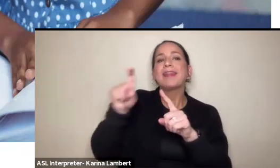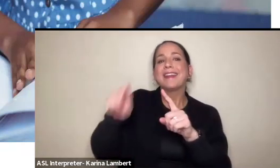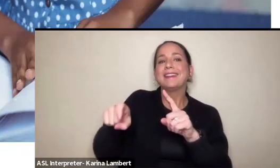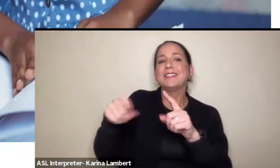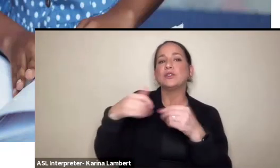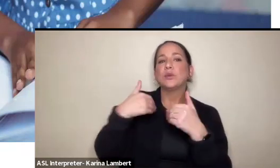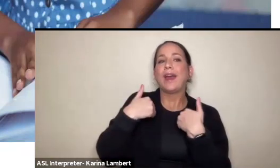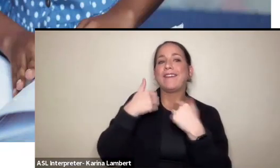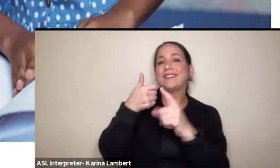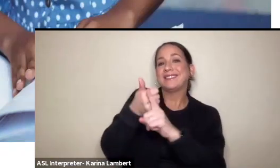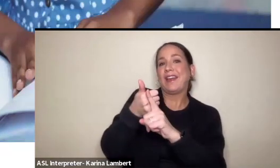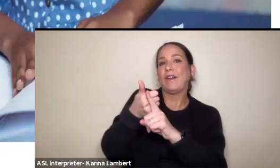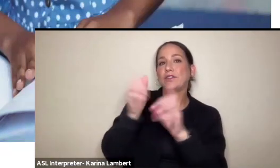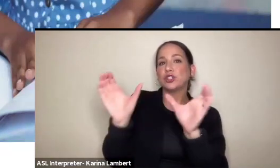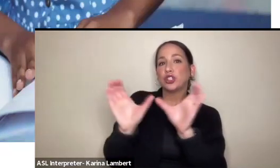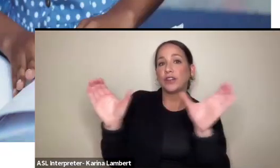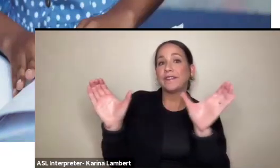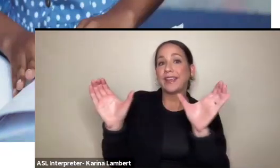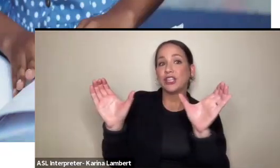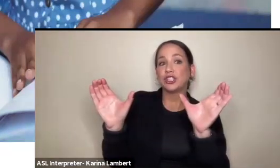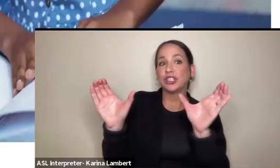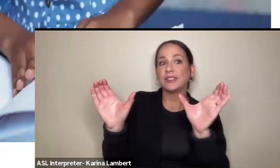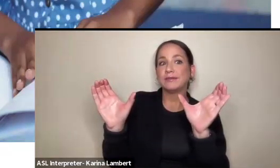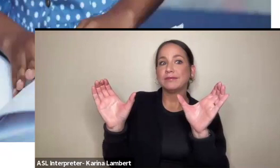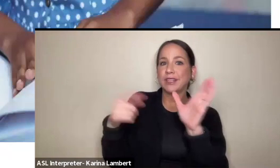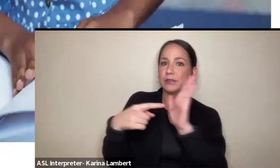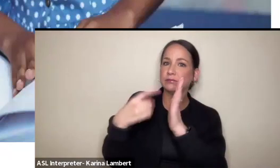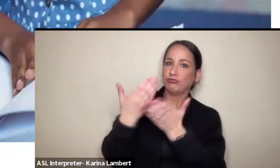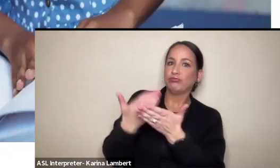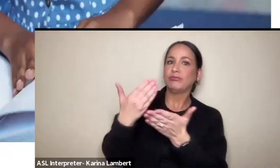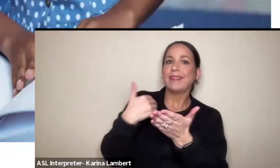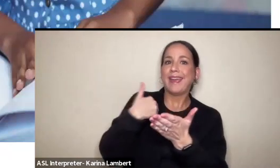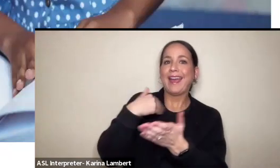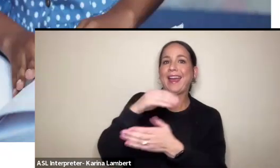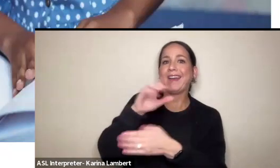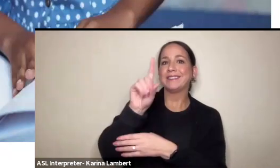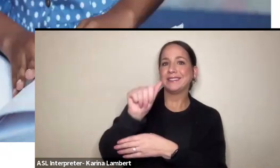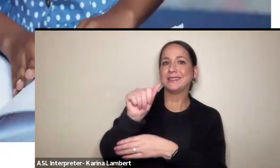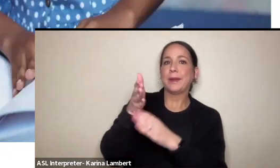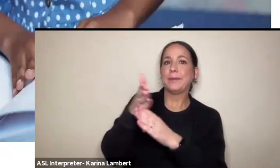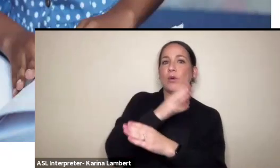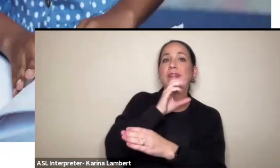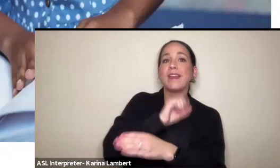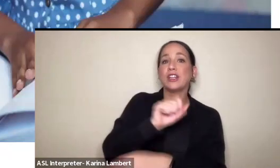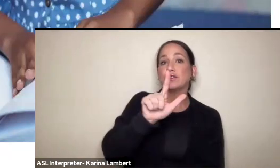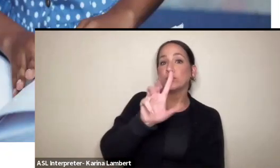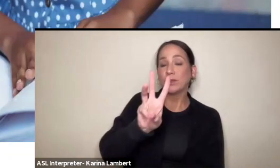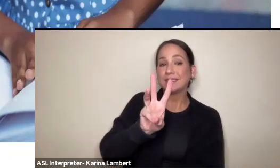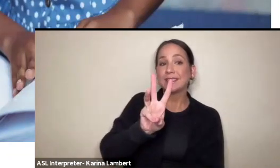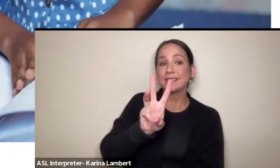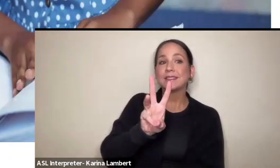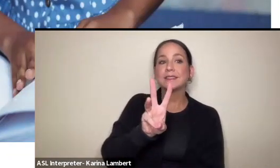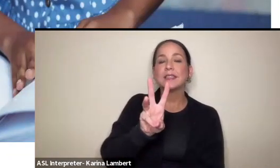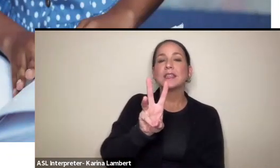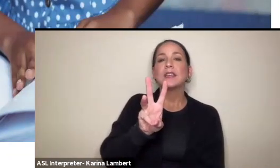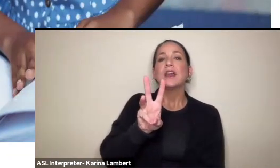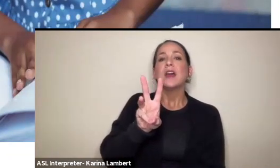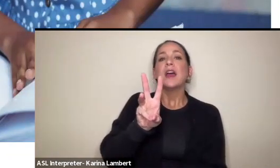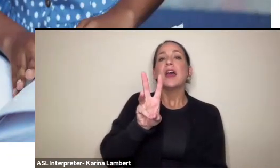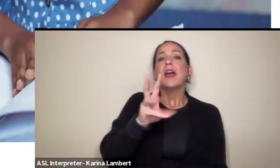self-certification from you indicating that they had a disability before the age of 26, and also just to have your physician sign